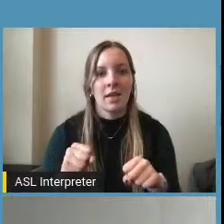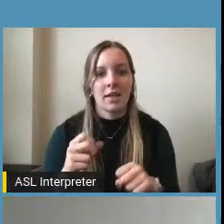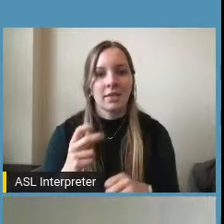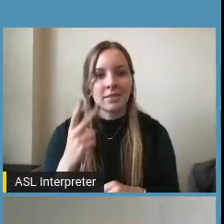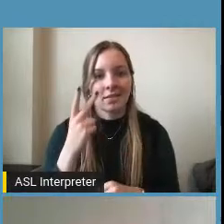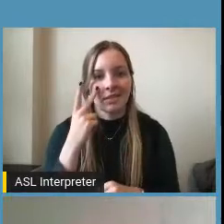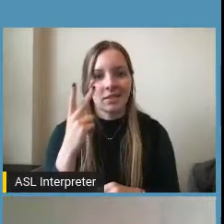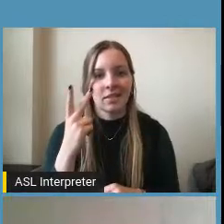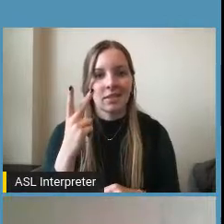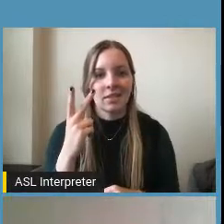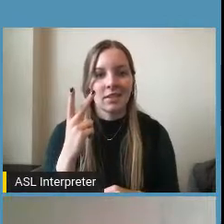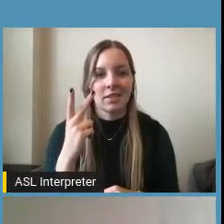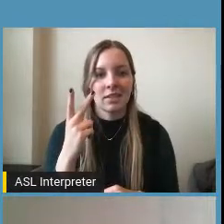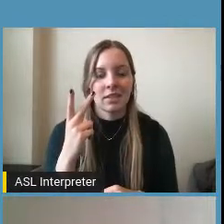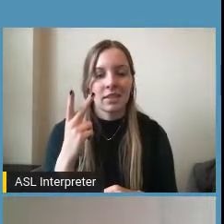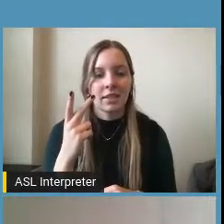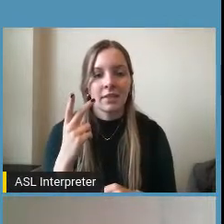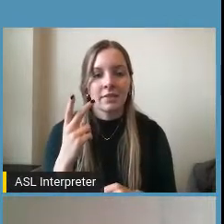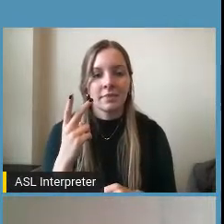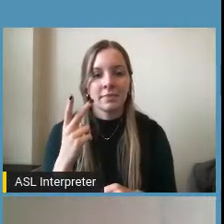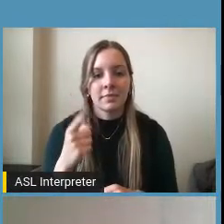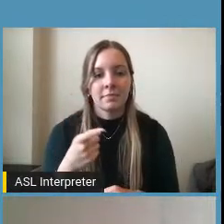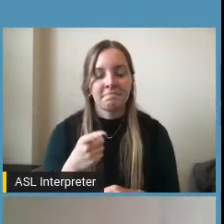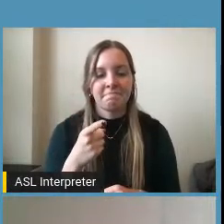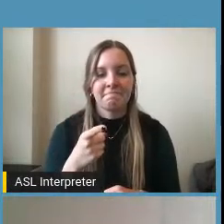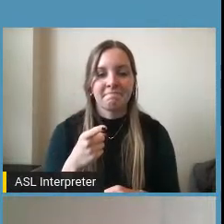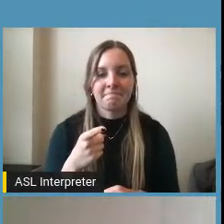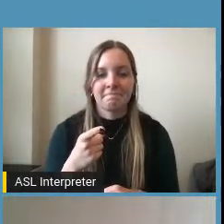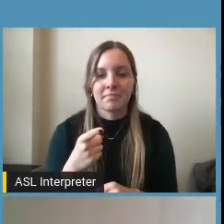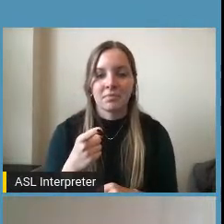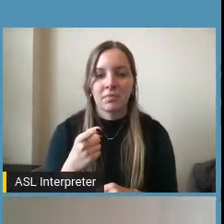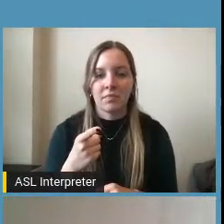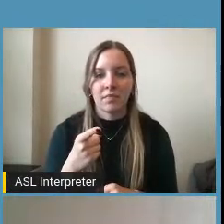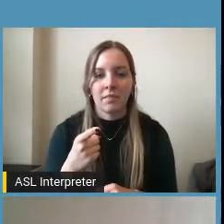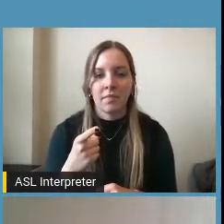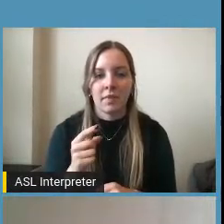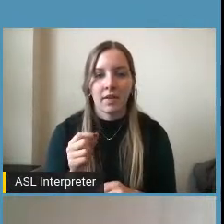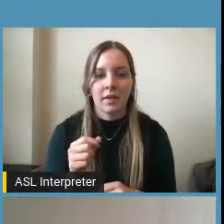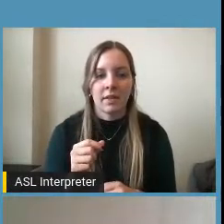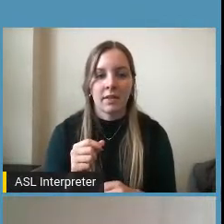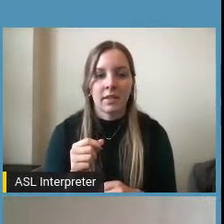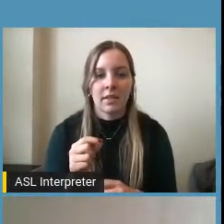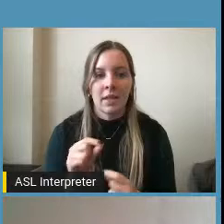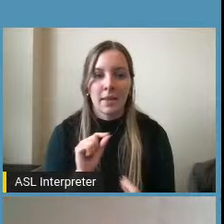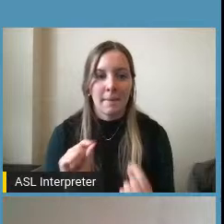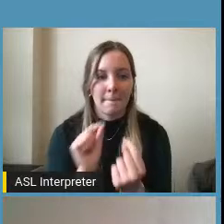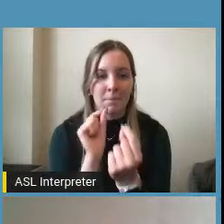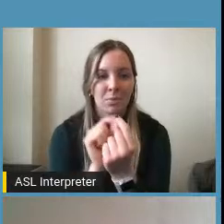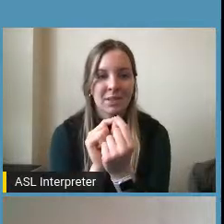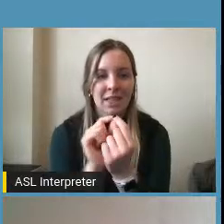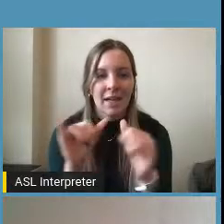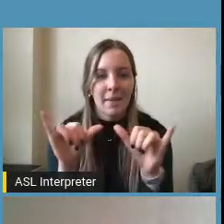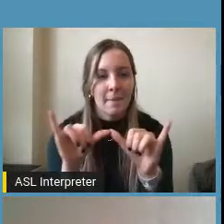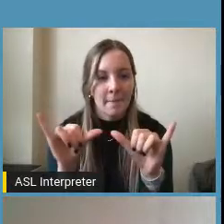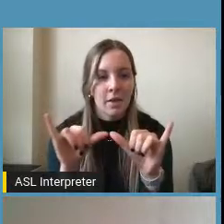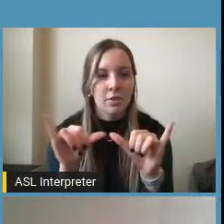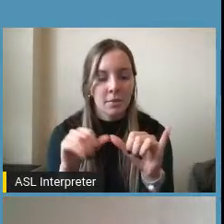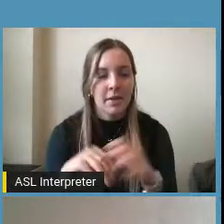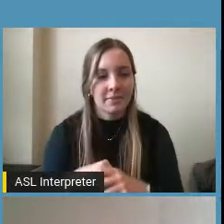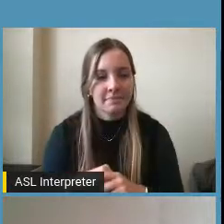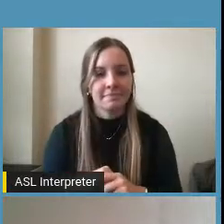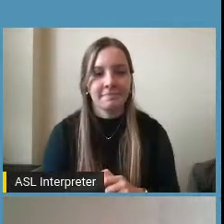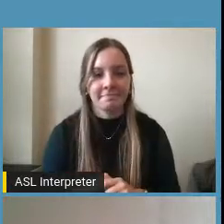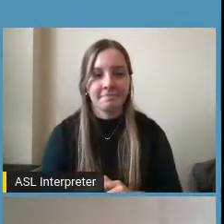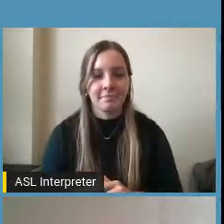doing these digital representations, in addition to the resolution, we also need to understand the precision. And the precision is the question